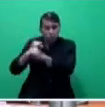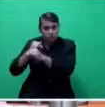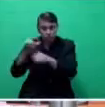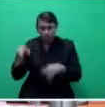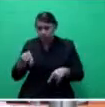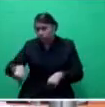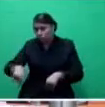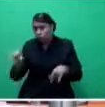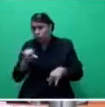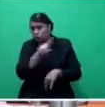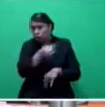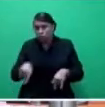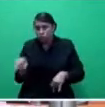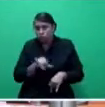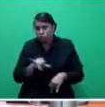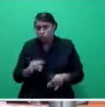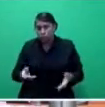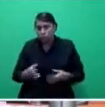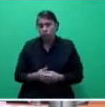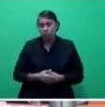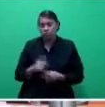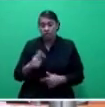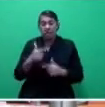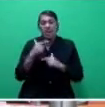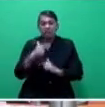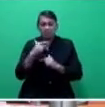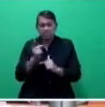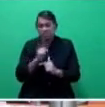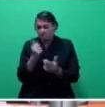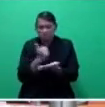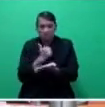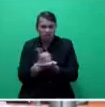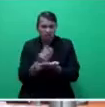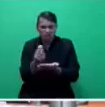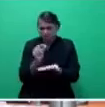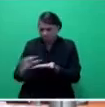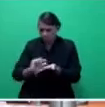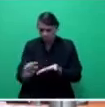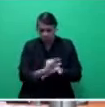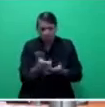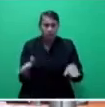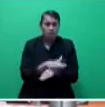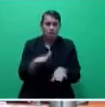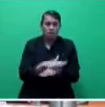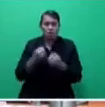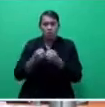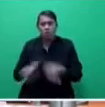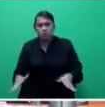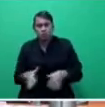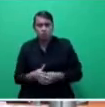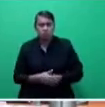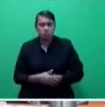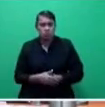obviously there's a certain amount of money or limited amount of money available onshore to fund the deficits. So, as we've stated, and